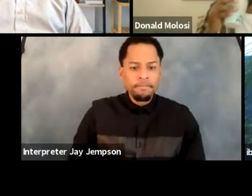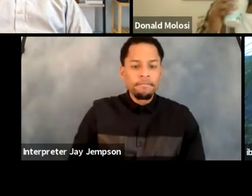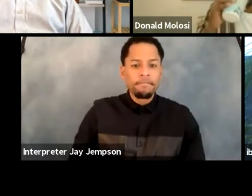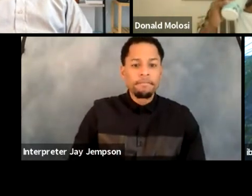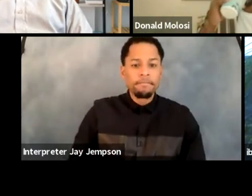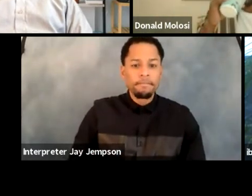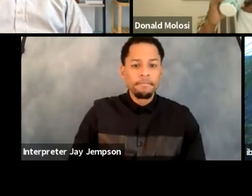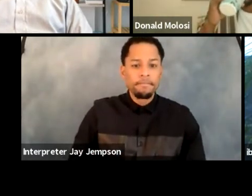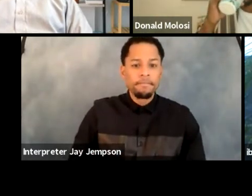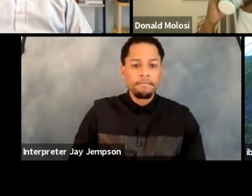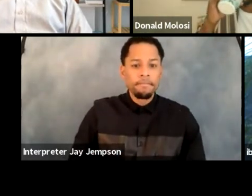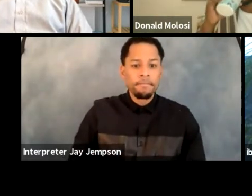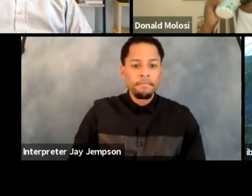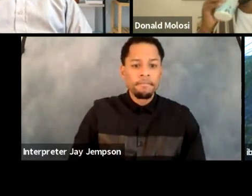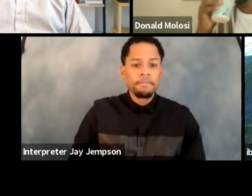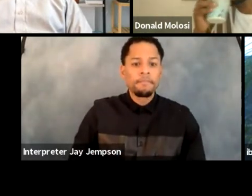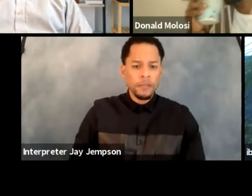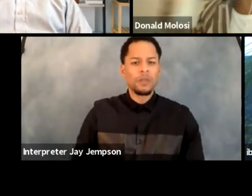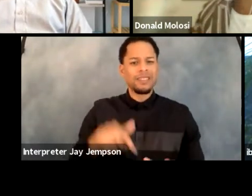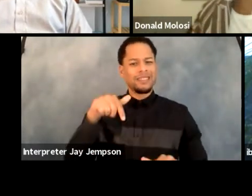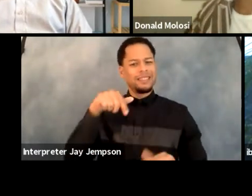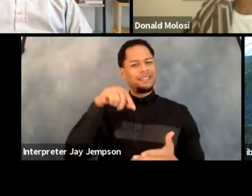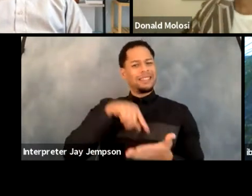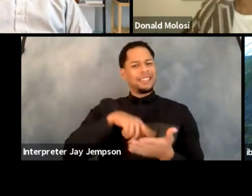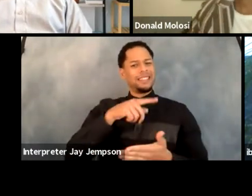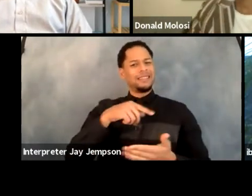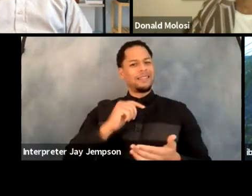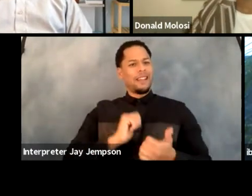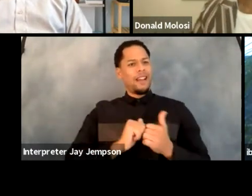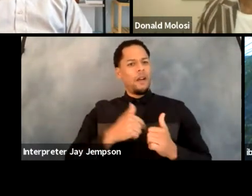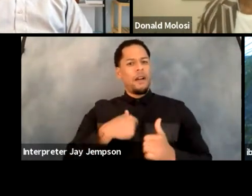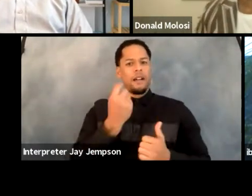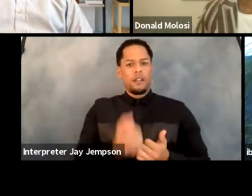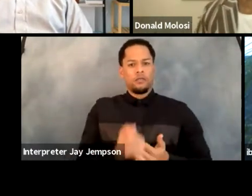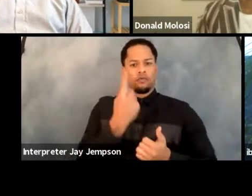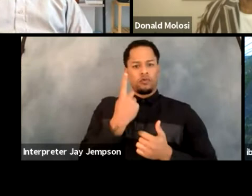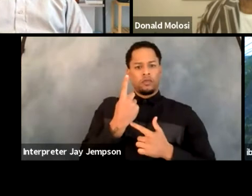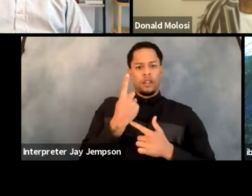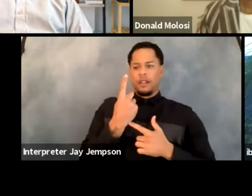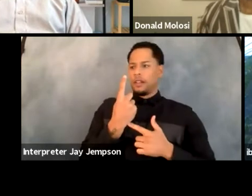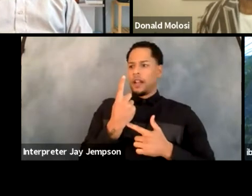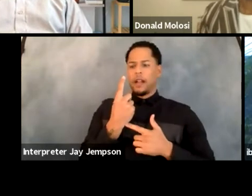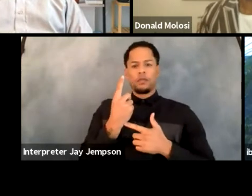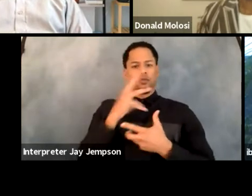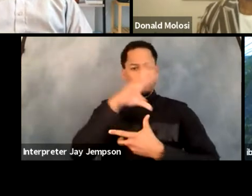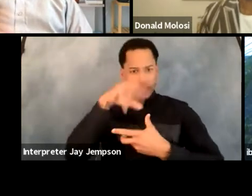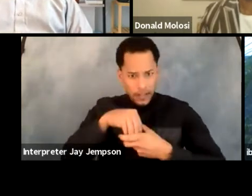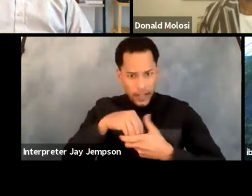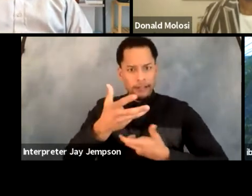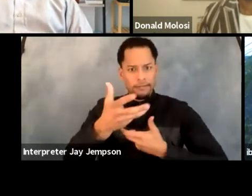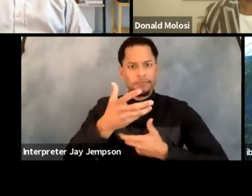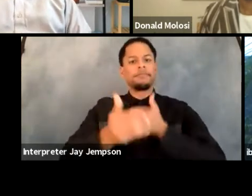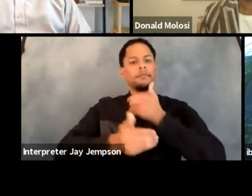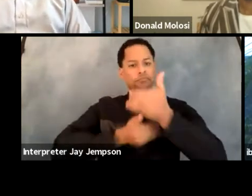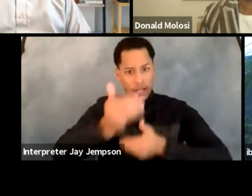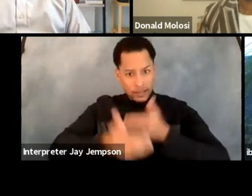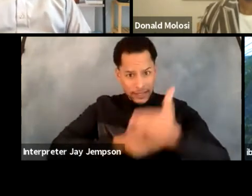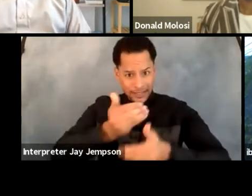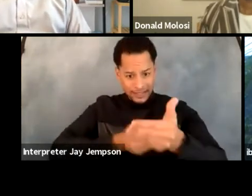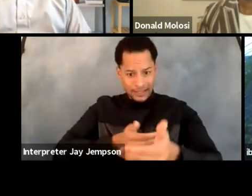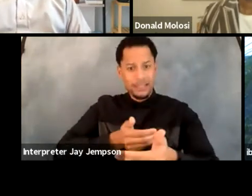understand the process and engaging with a person or a process that informs the work, new